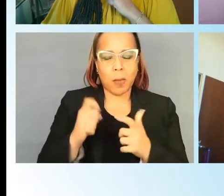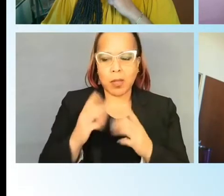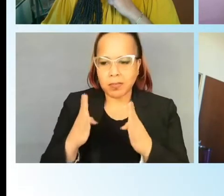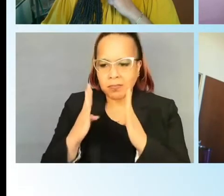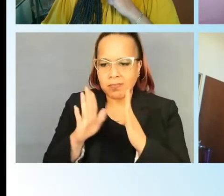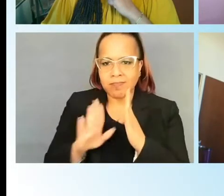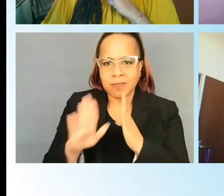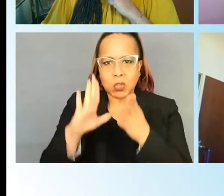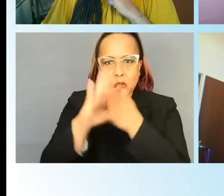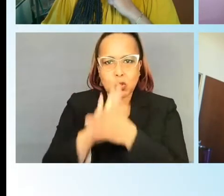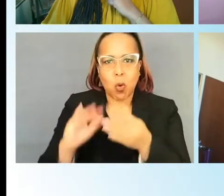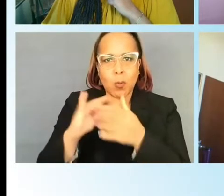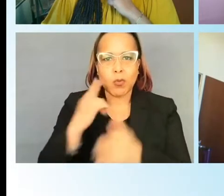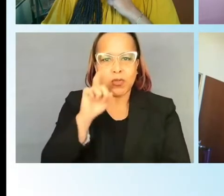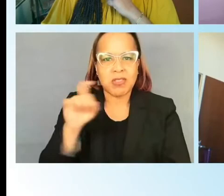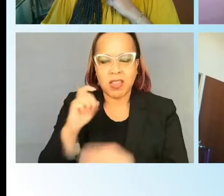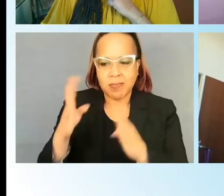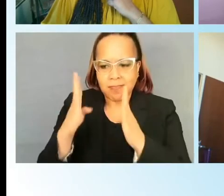it most?